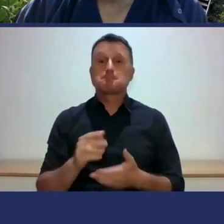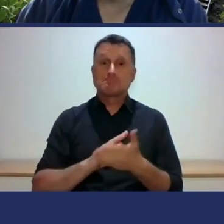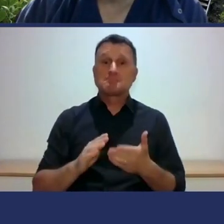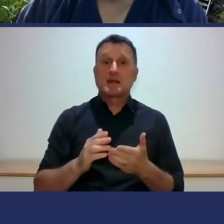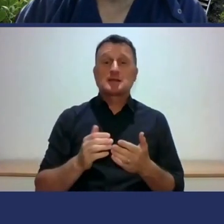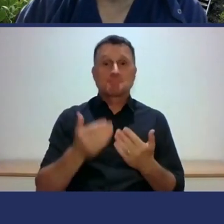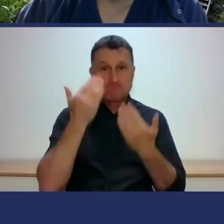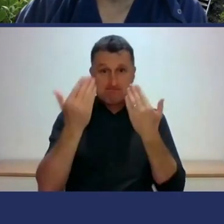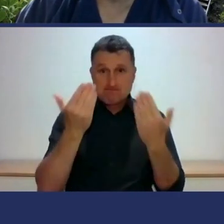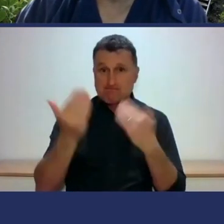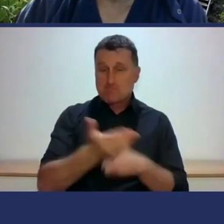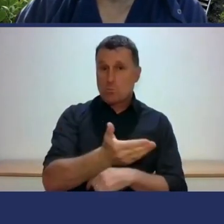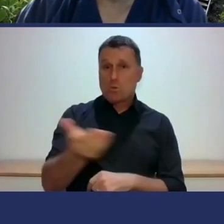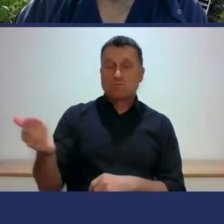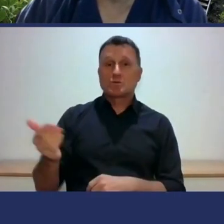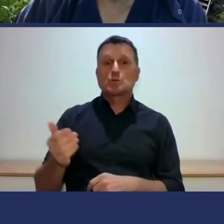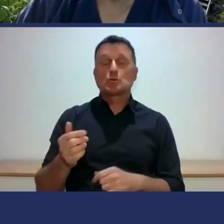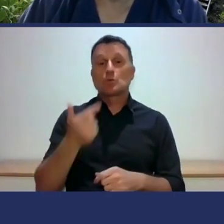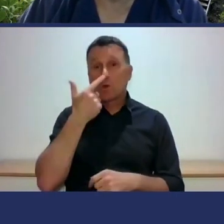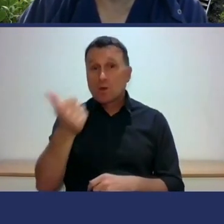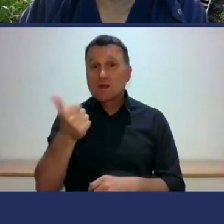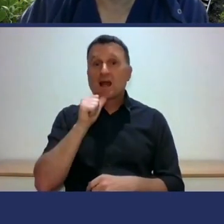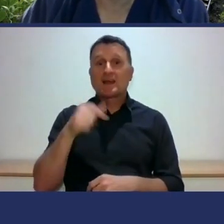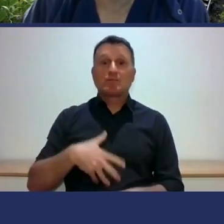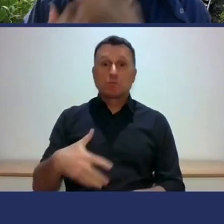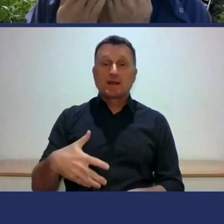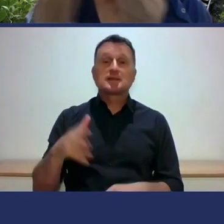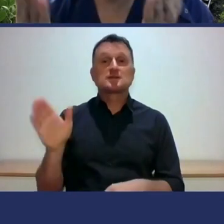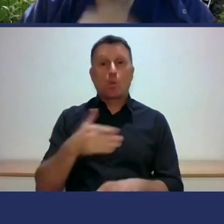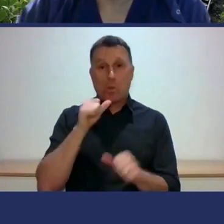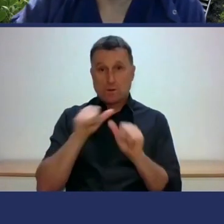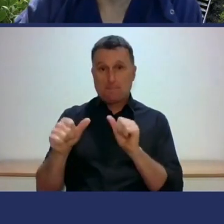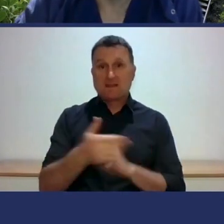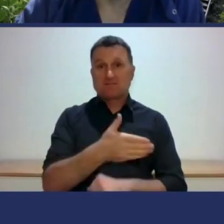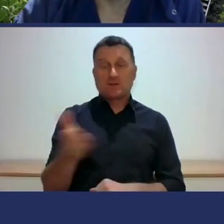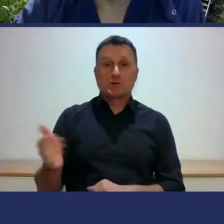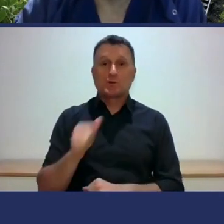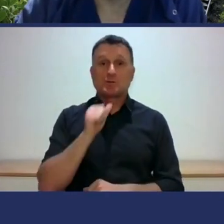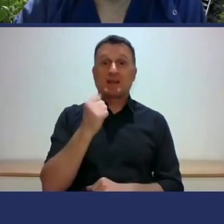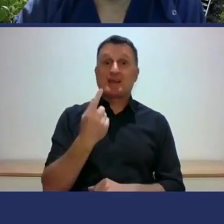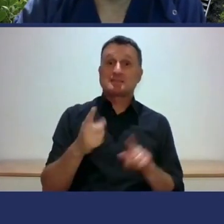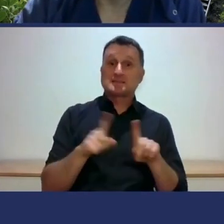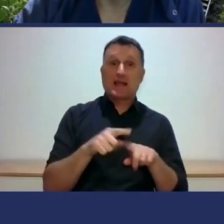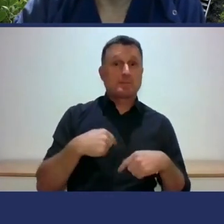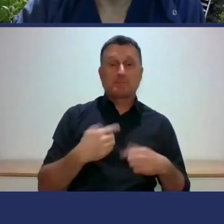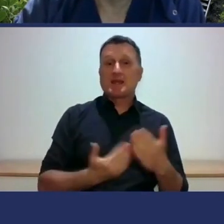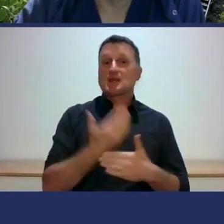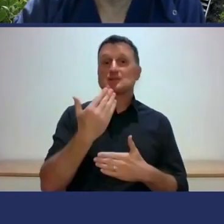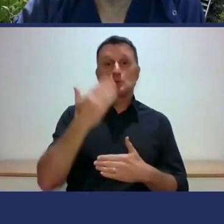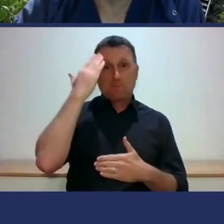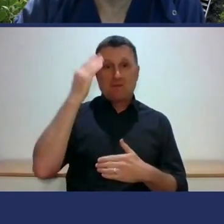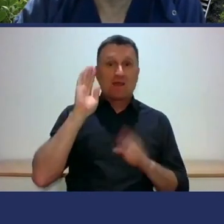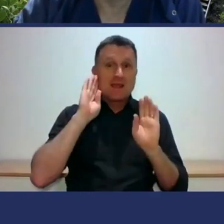Good luck if you're pregnant. All the best. And if you're like me and you're a new mum and your baby's been crying upstairs, then